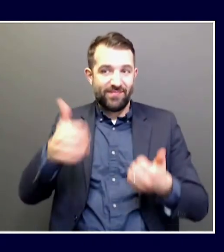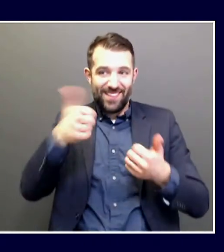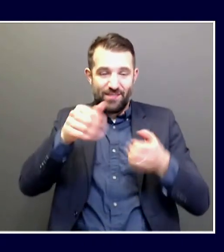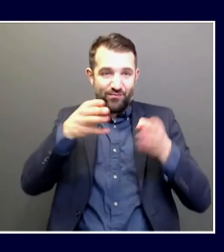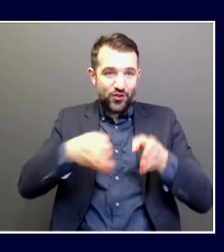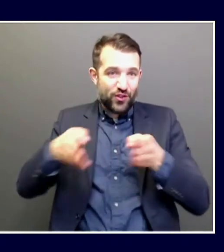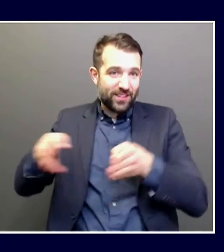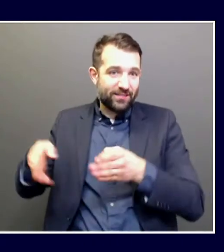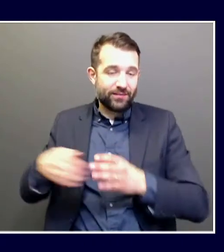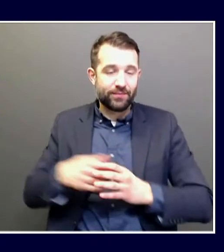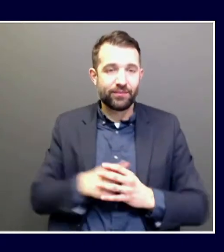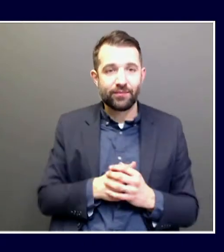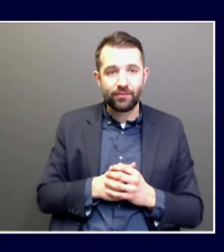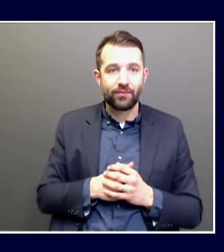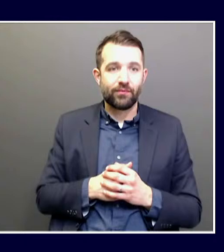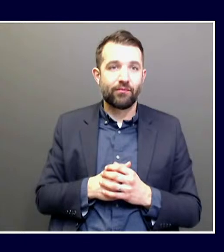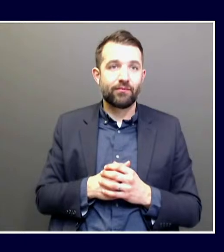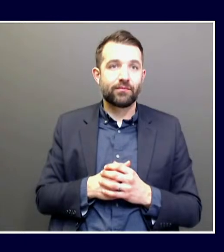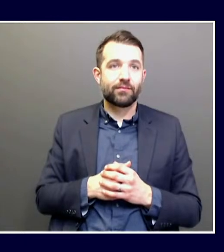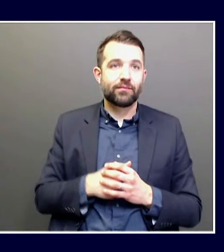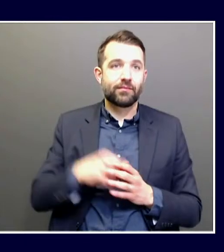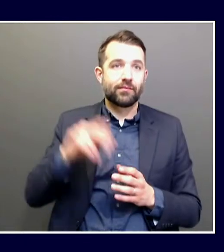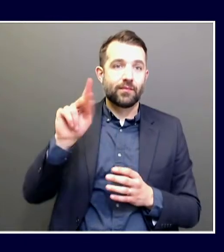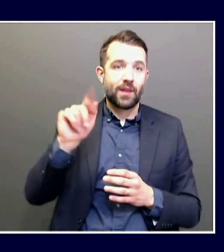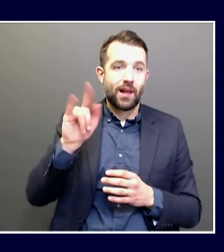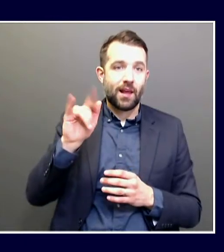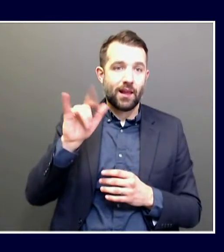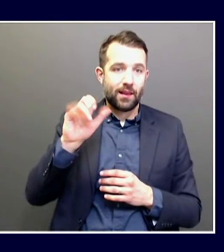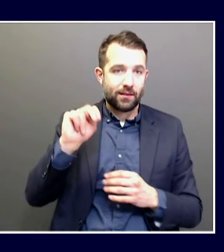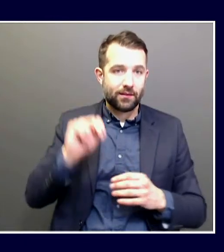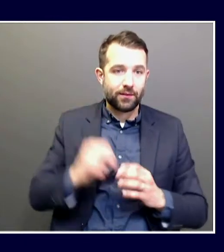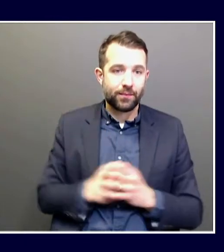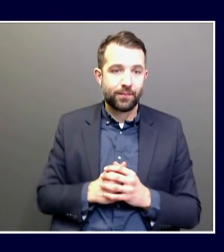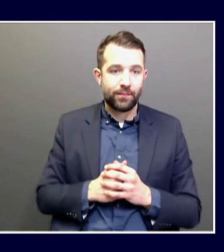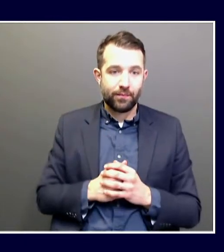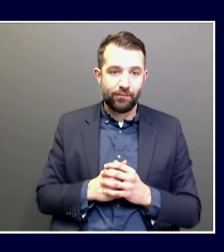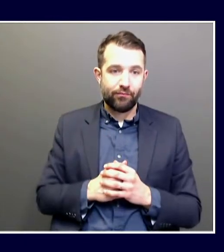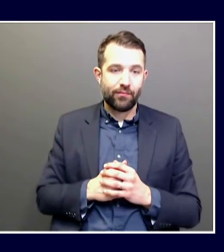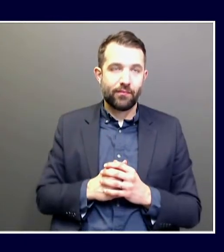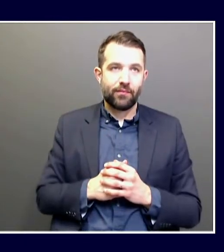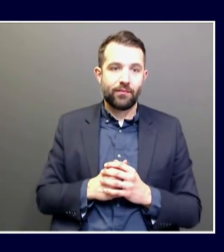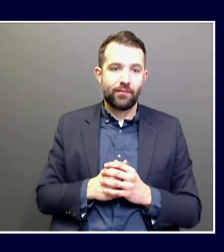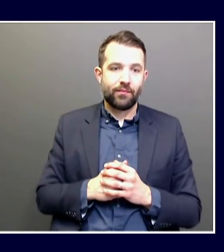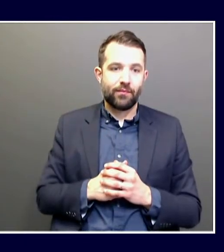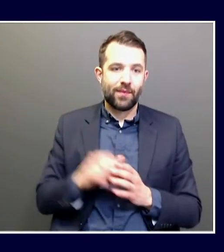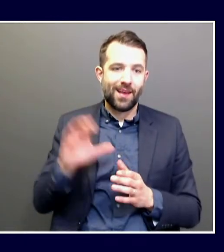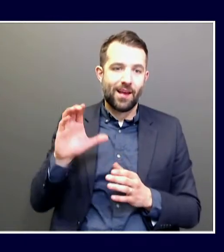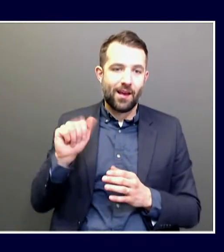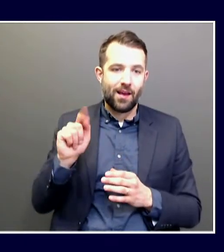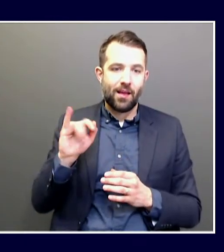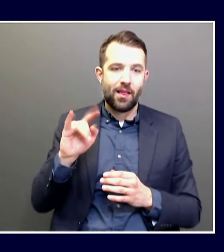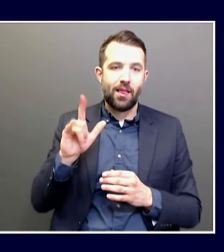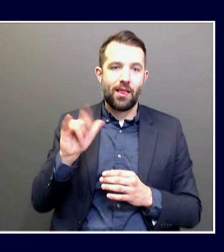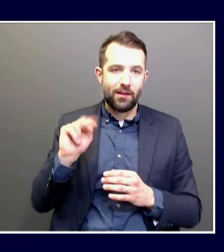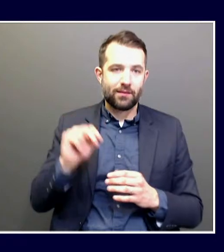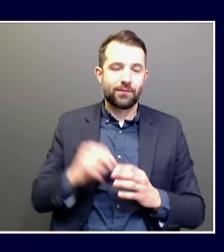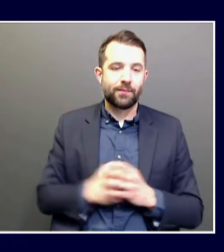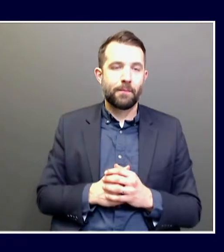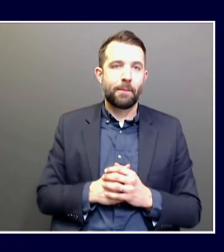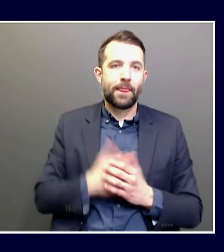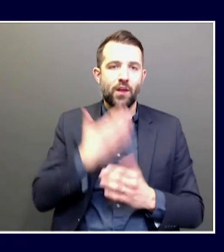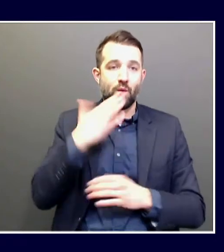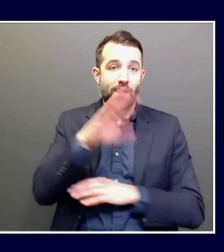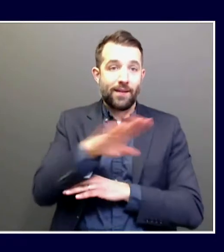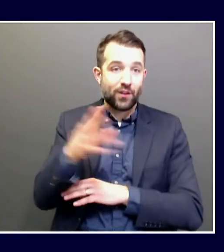Caitlin, over at the BDN, over to you. Hey, good afternoon, Commissioner, Director Shah.